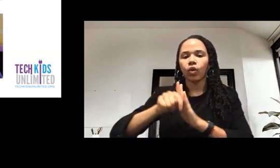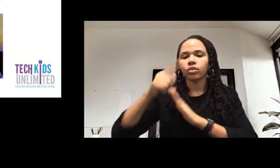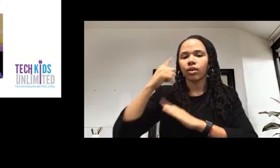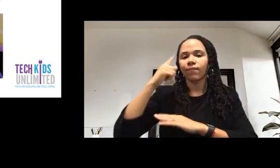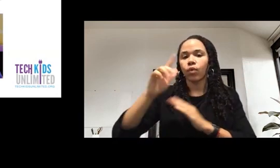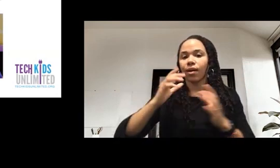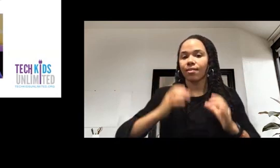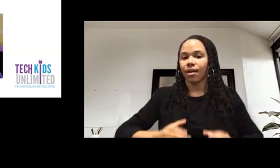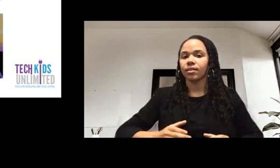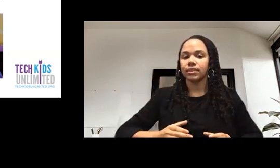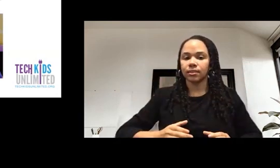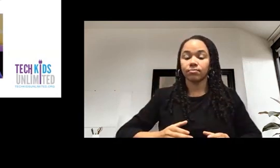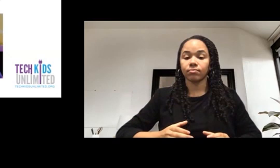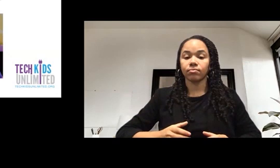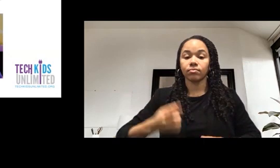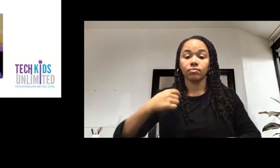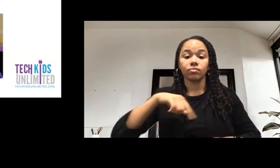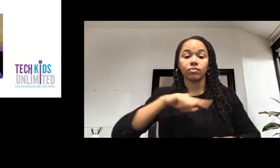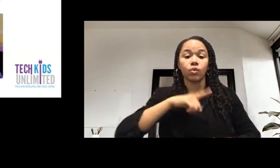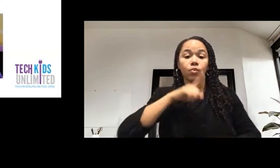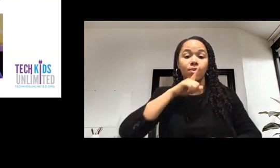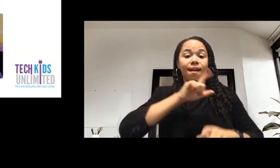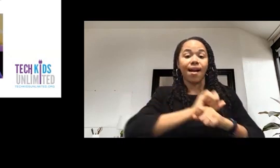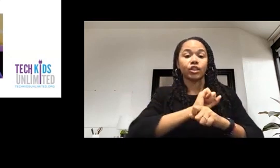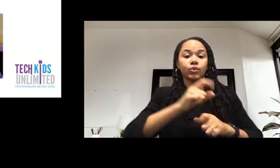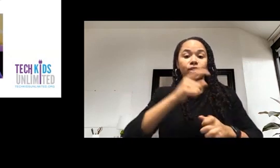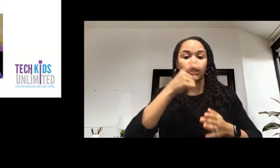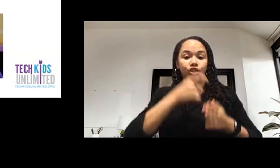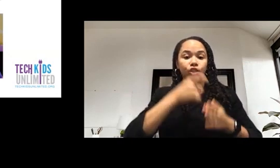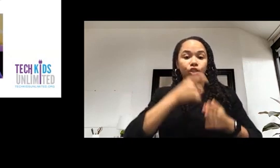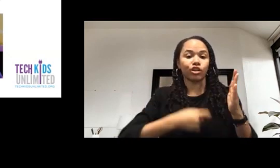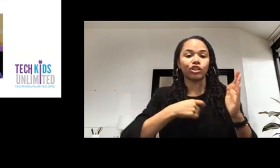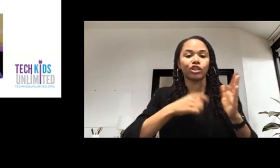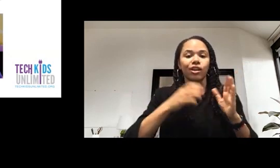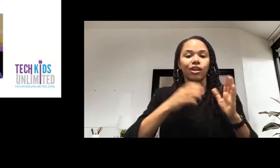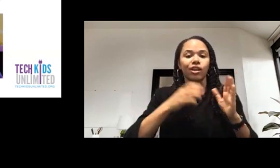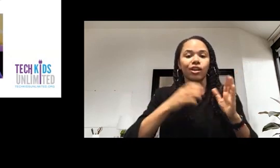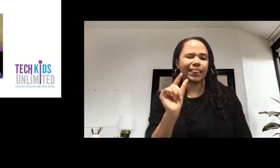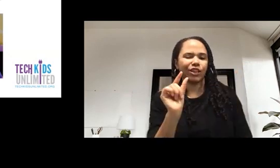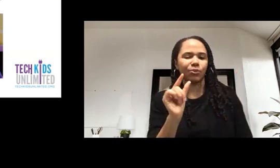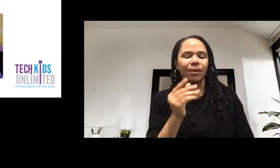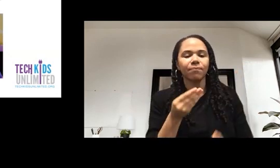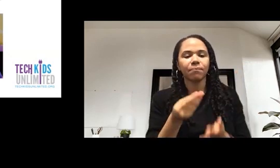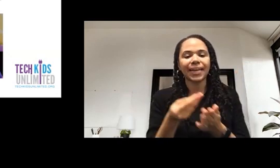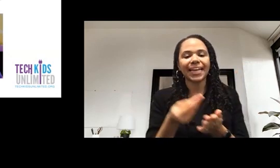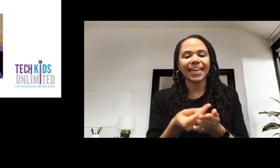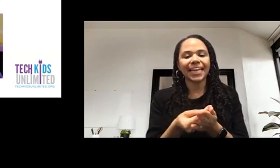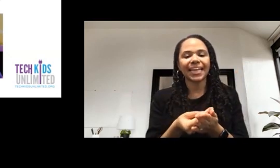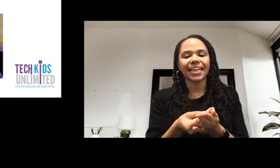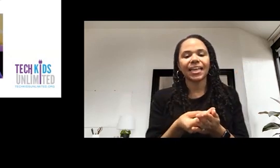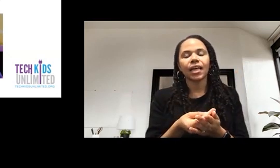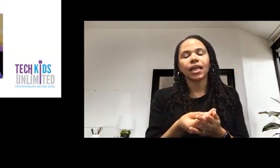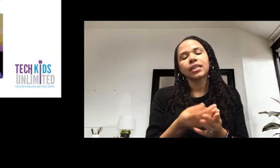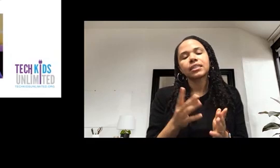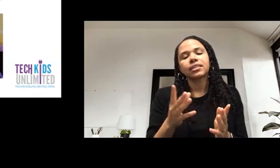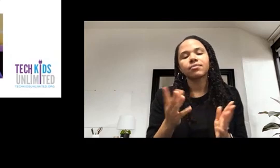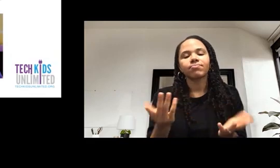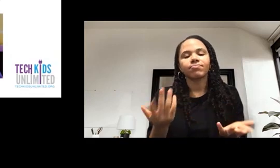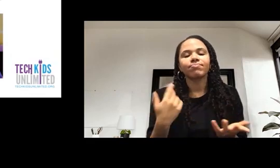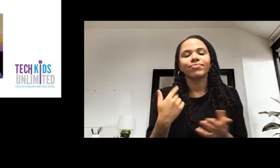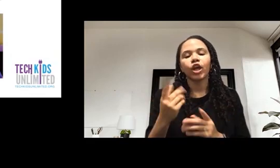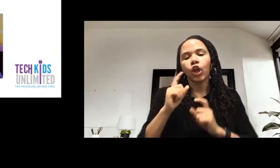And we actually charge clients a little bit of money. It's considered a donation,